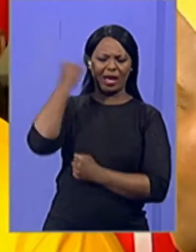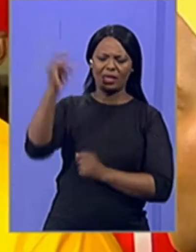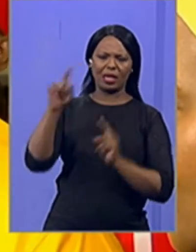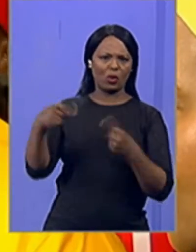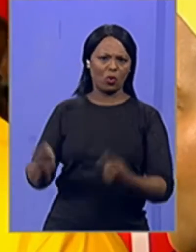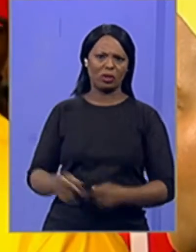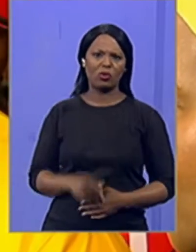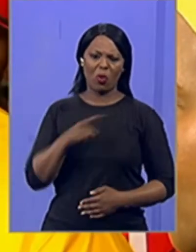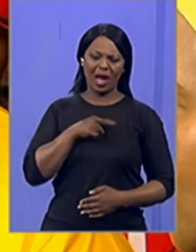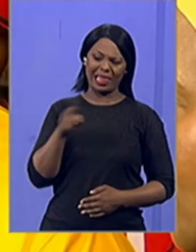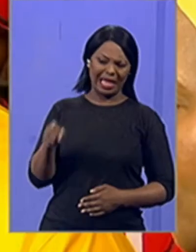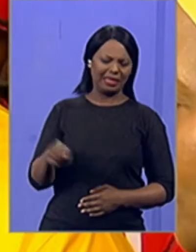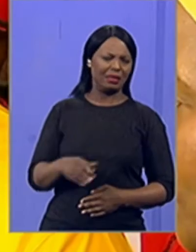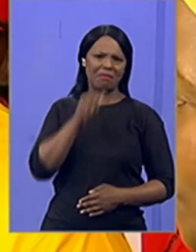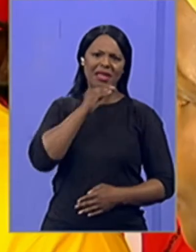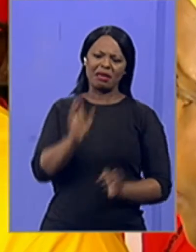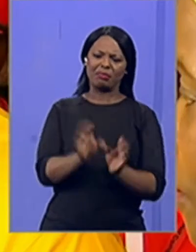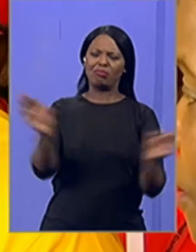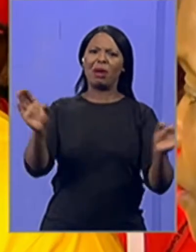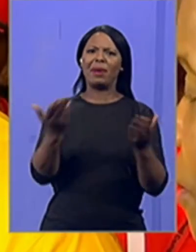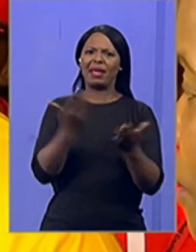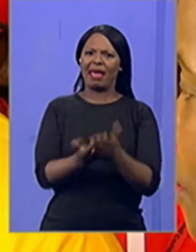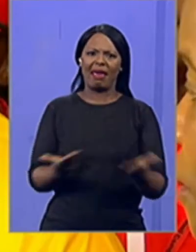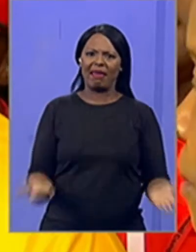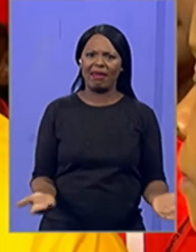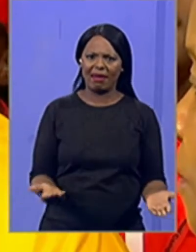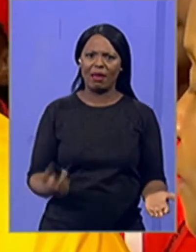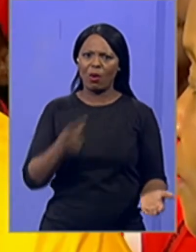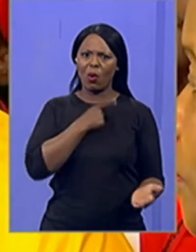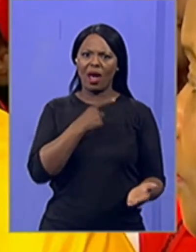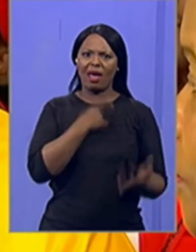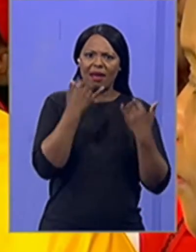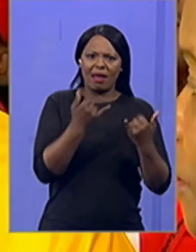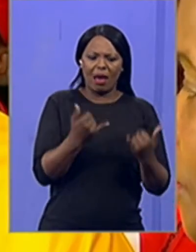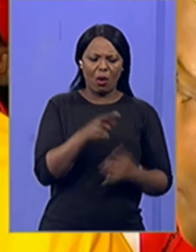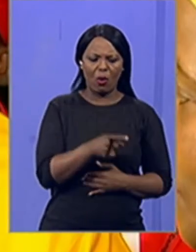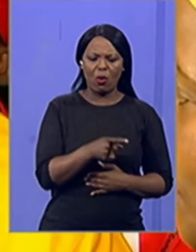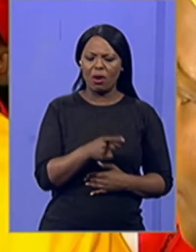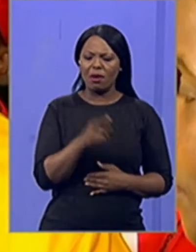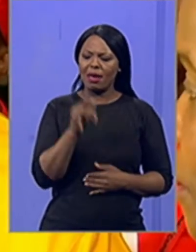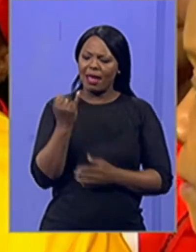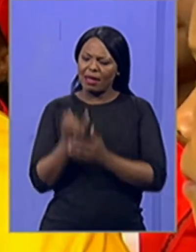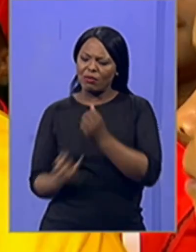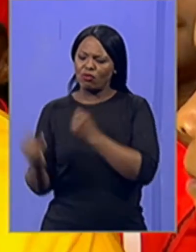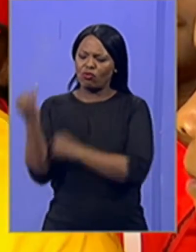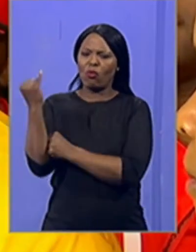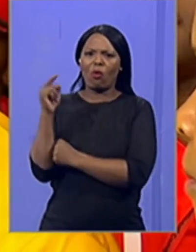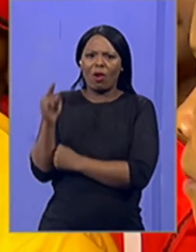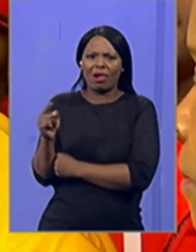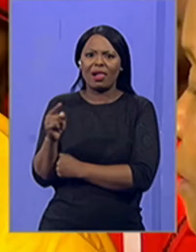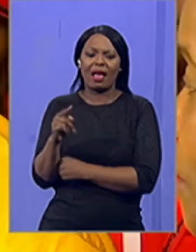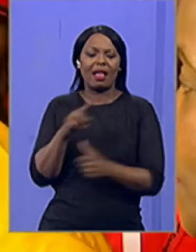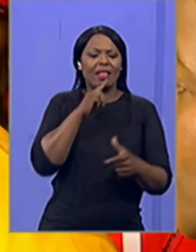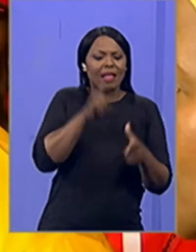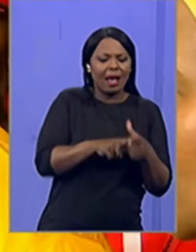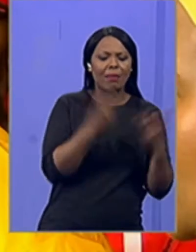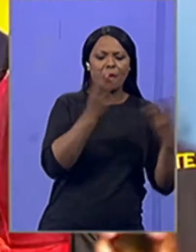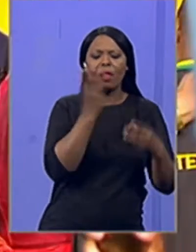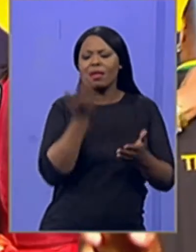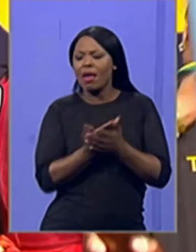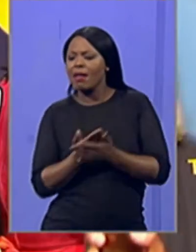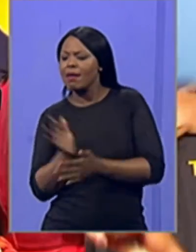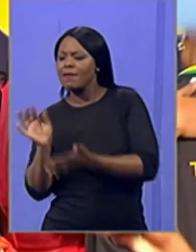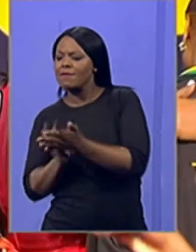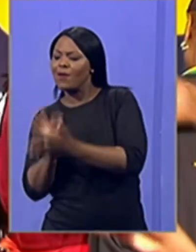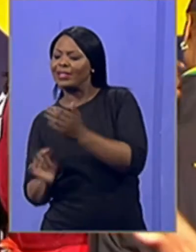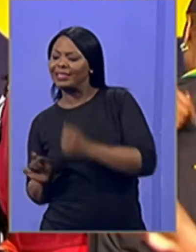base because the party is going to fish from the same pond where the ANC is fishing. Ha